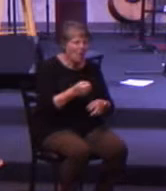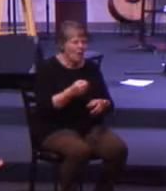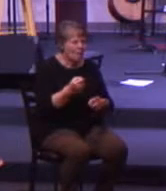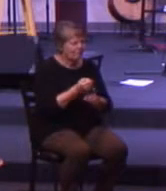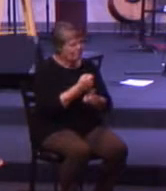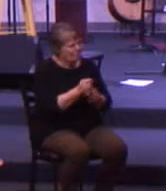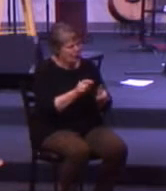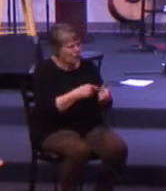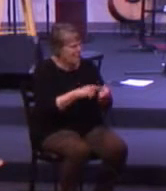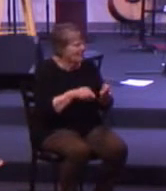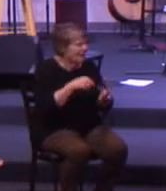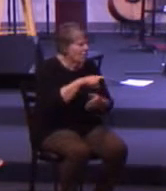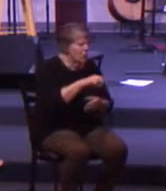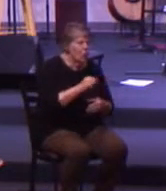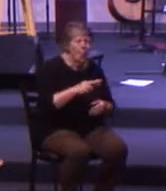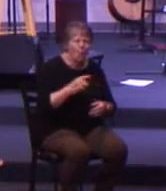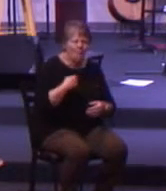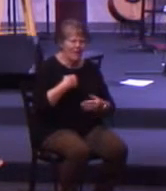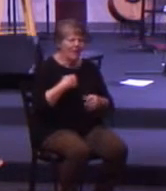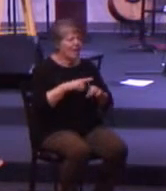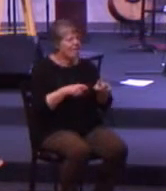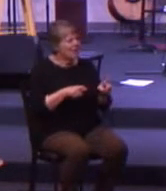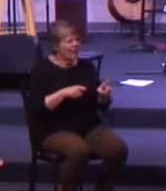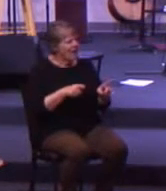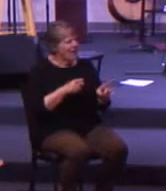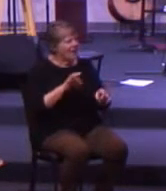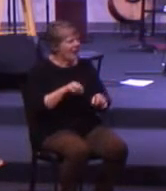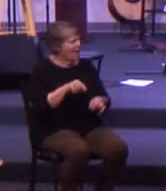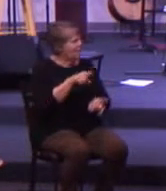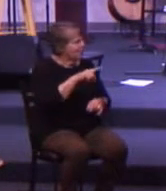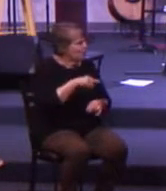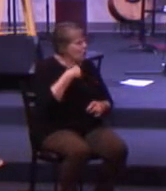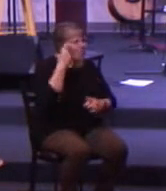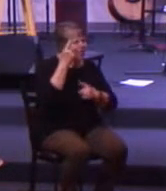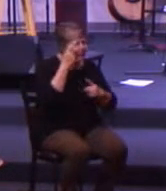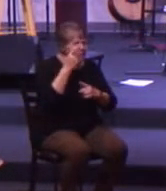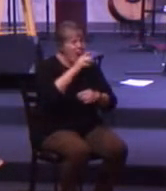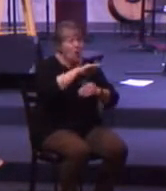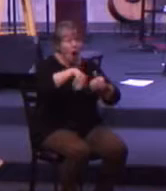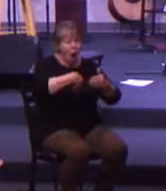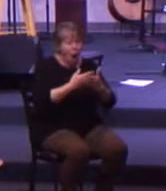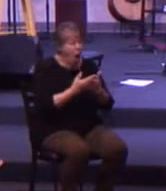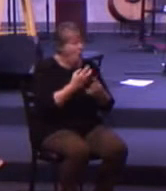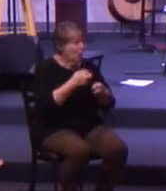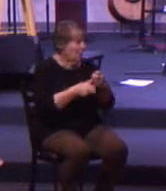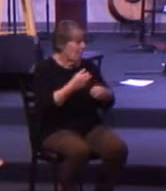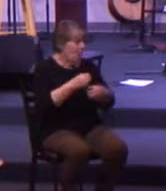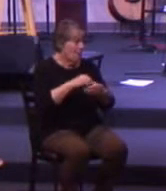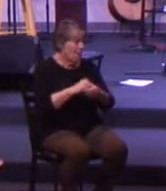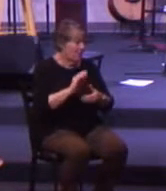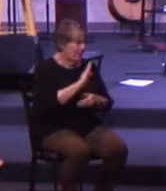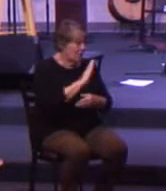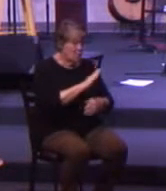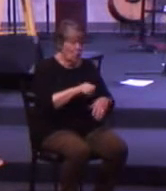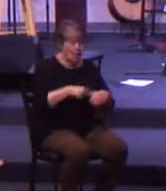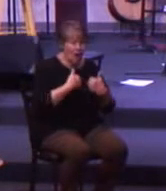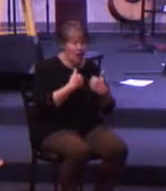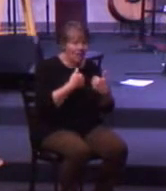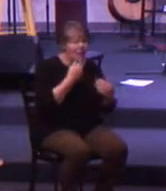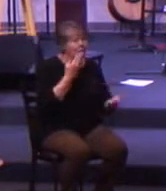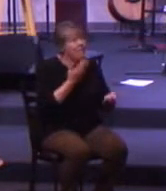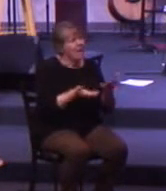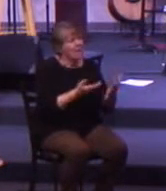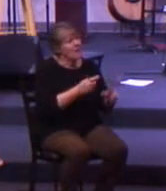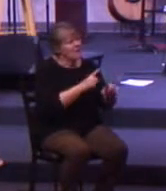thing. If you're to think about all of the problems in your life, maybe they're circumstantial problems